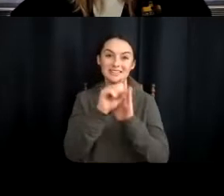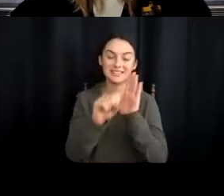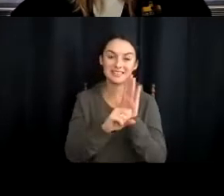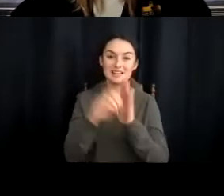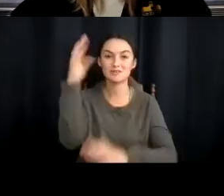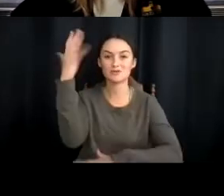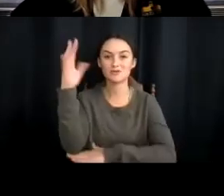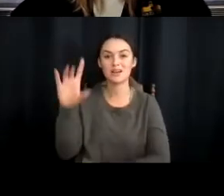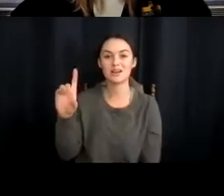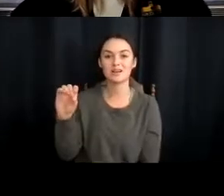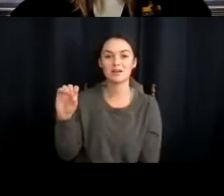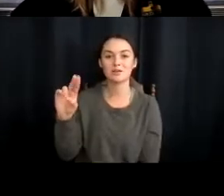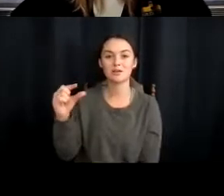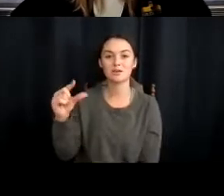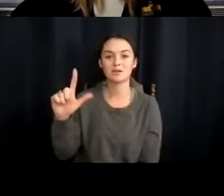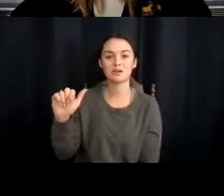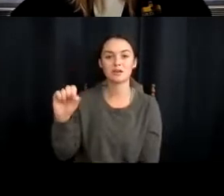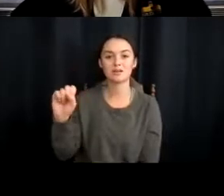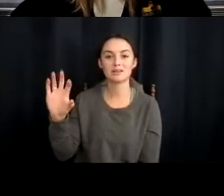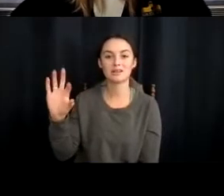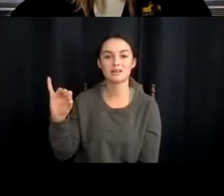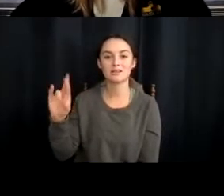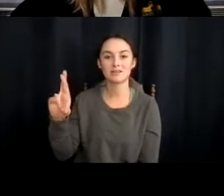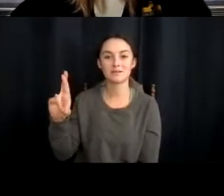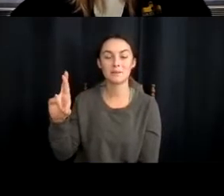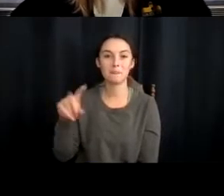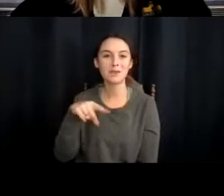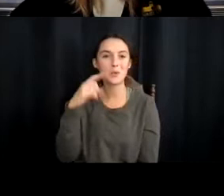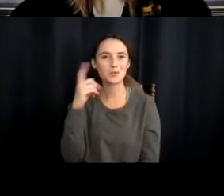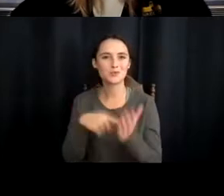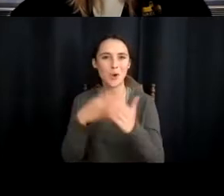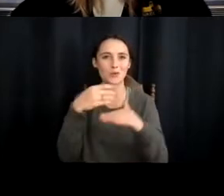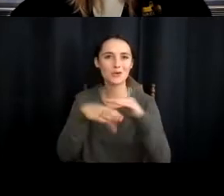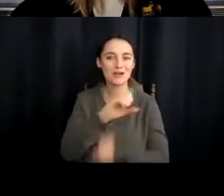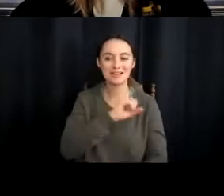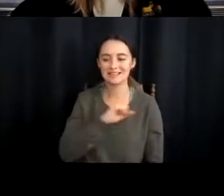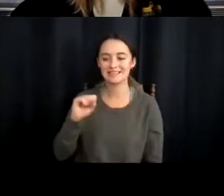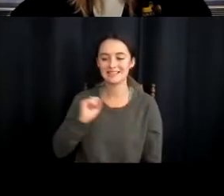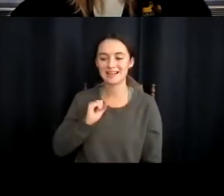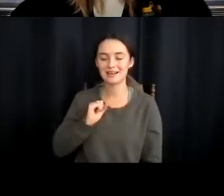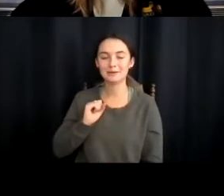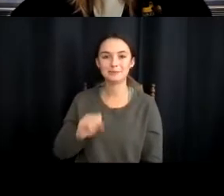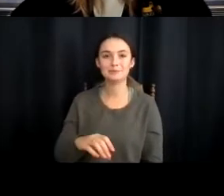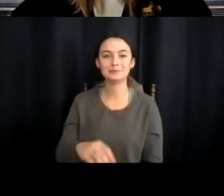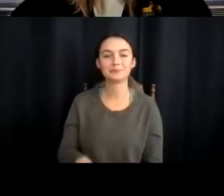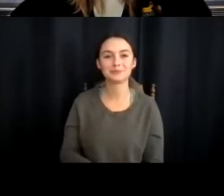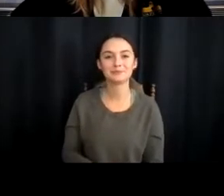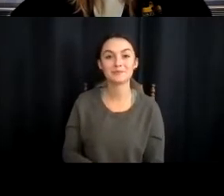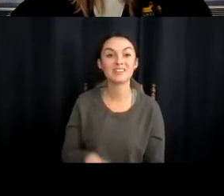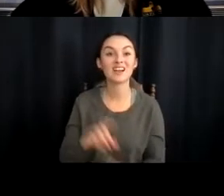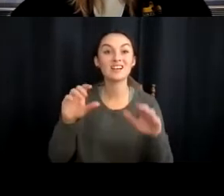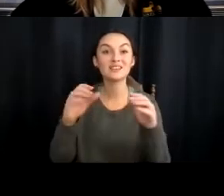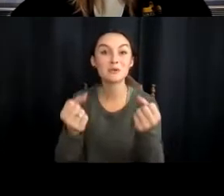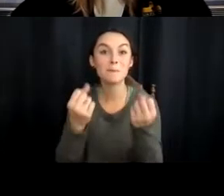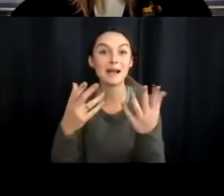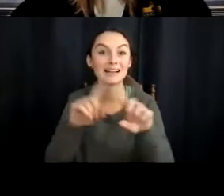you notice when we enter the Senate, which looks kind of similar, what kind of tree they have. And also there are all these names above the chambers. This is another example